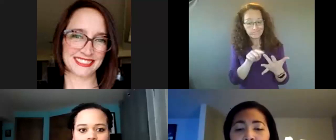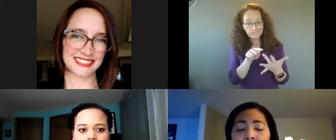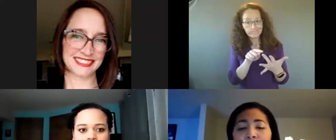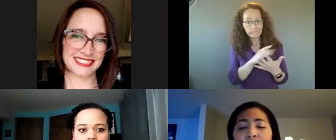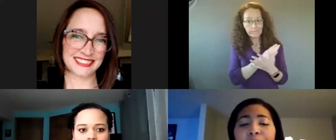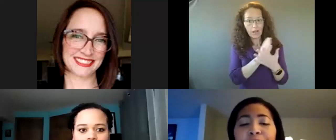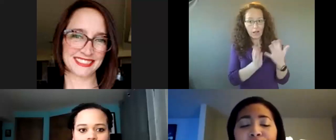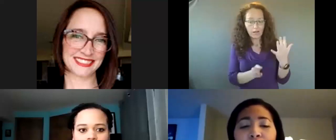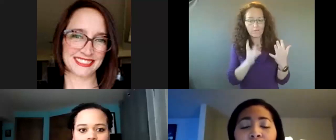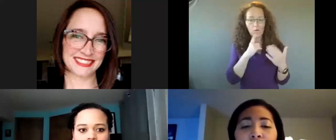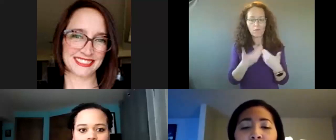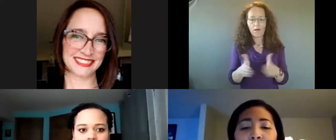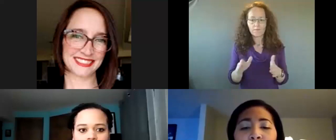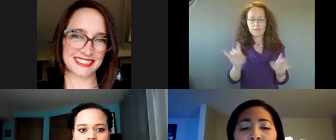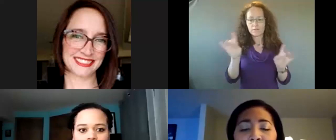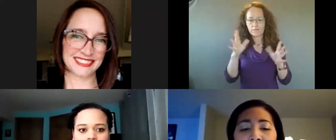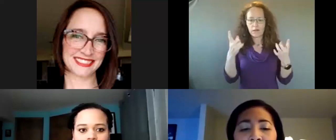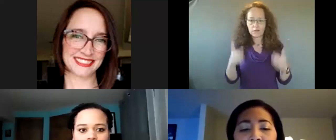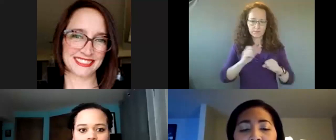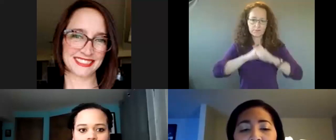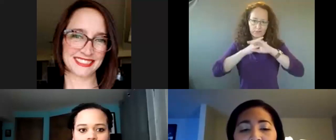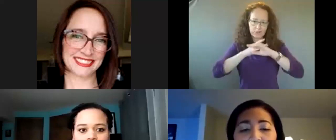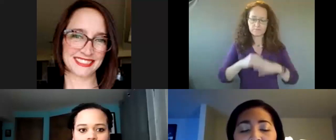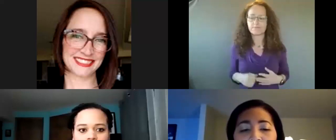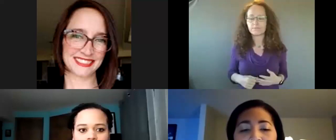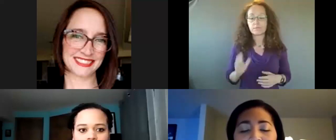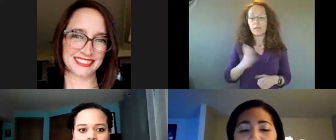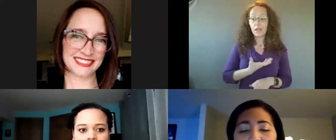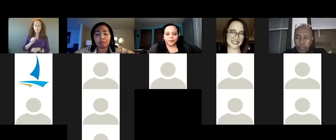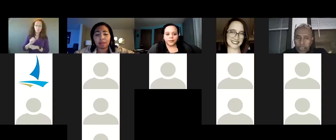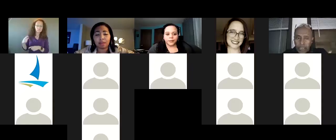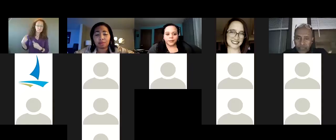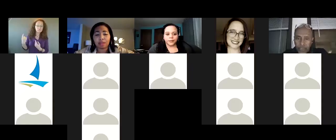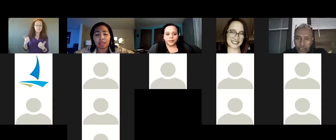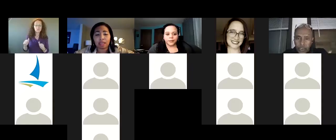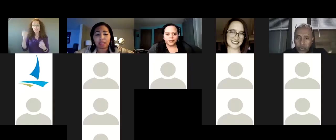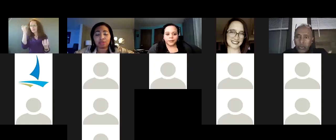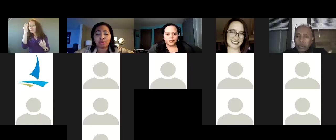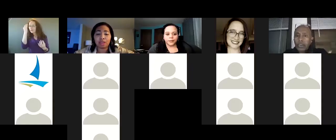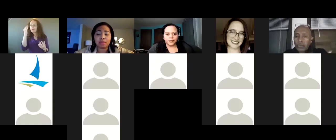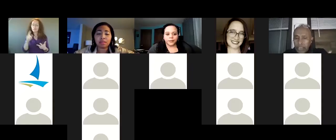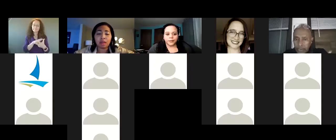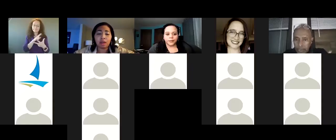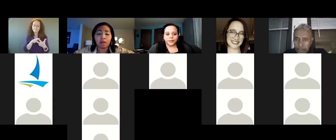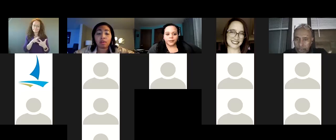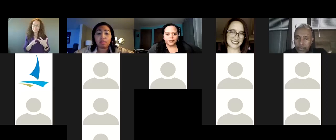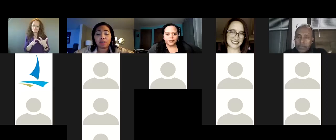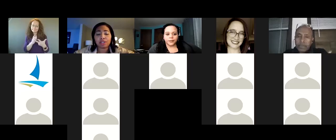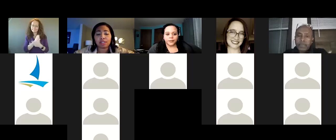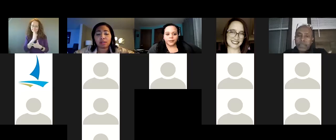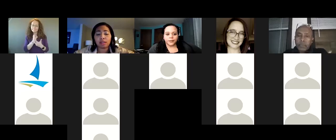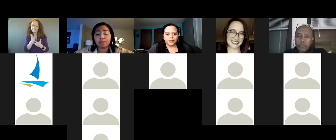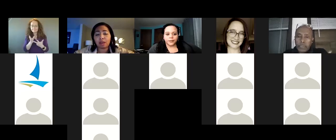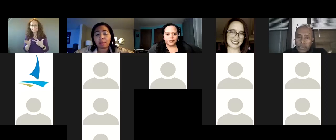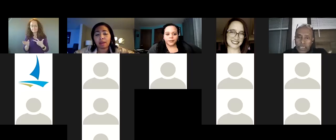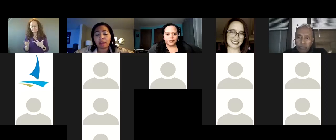of the Office of Violence Prevention. Uh, we've been really trying to think about our work, uh, as it's developing in three key streams, one of which